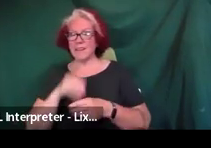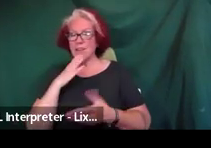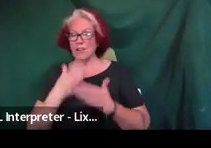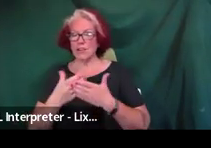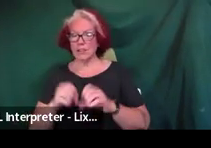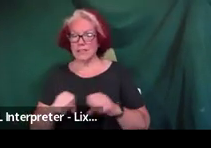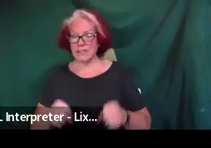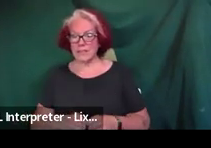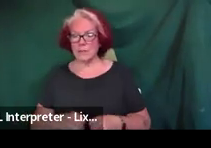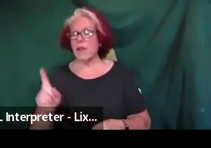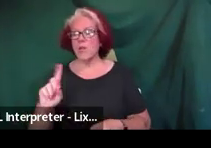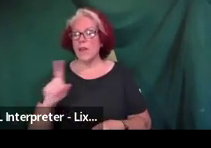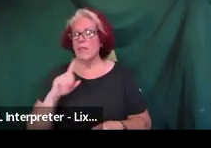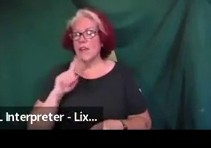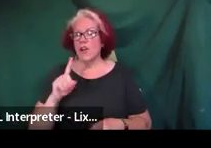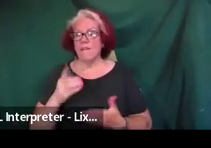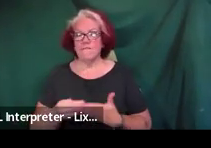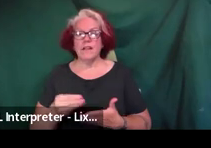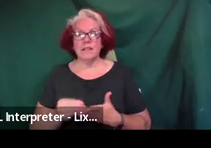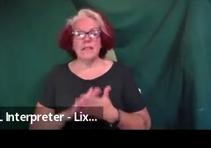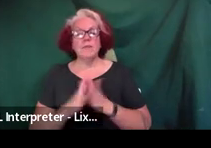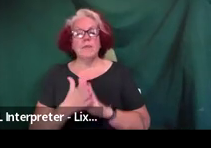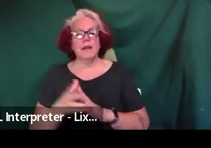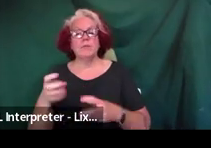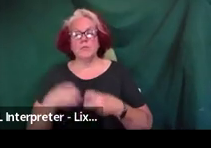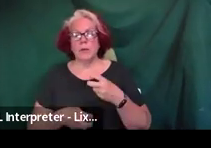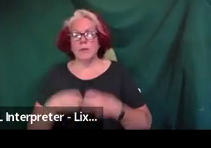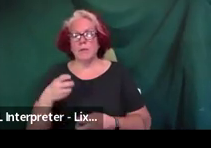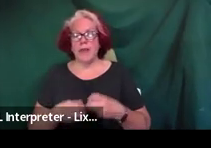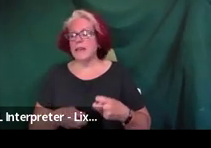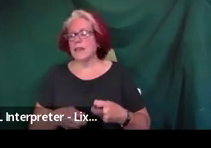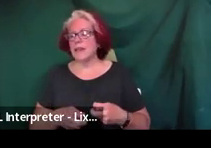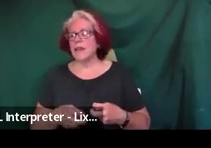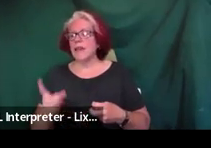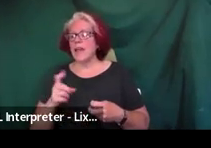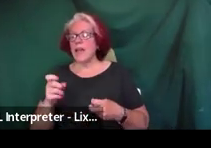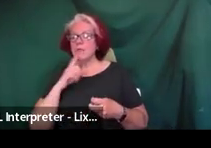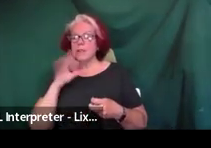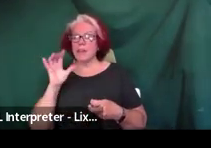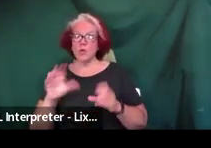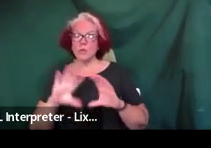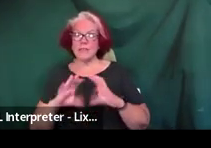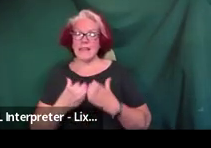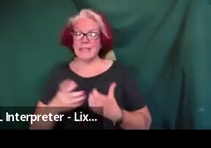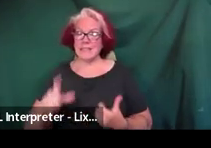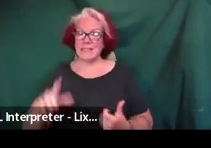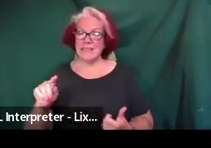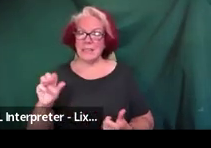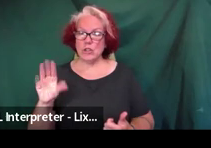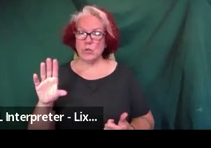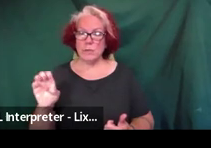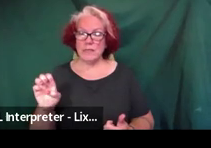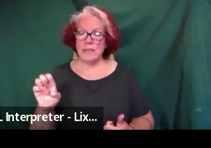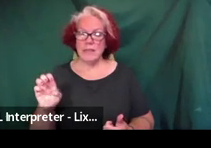and where they're funded, it becomes problematic. And as much as those classes